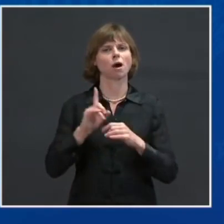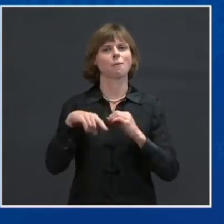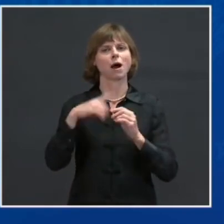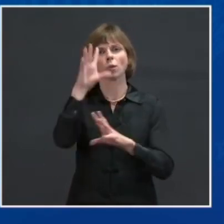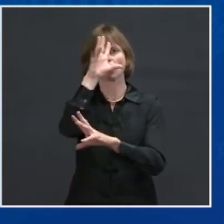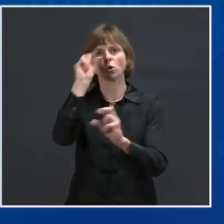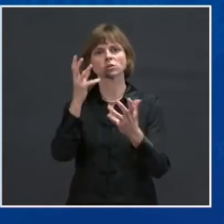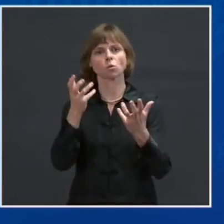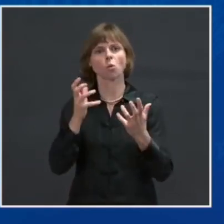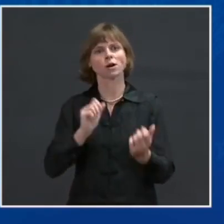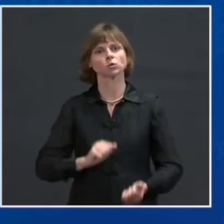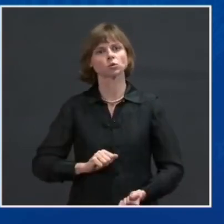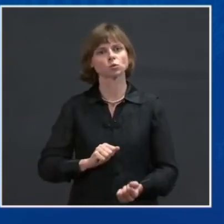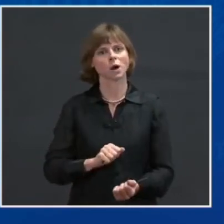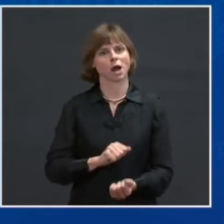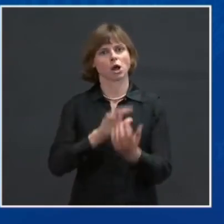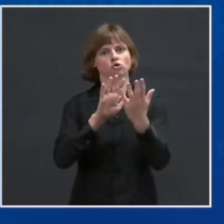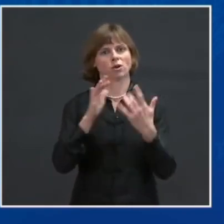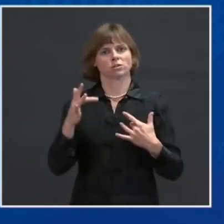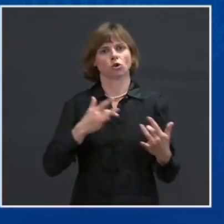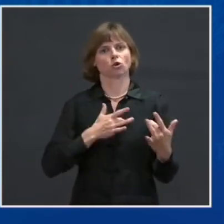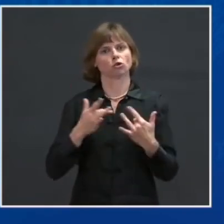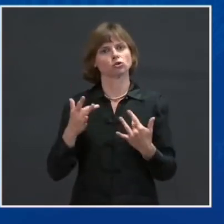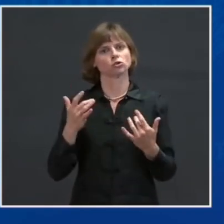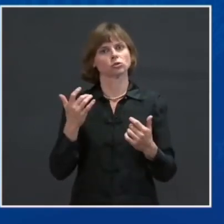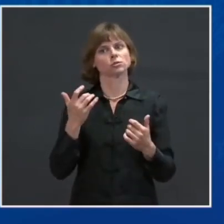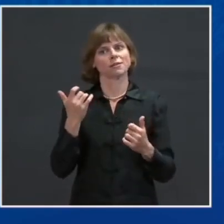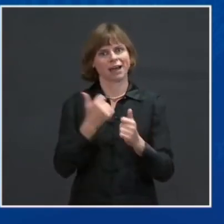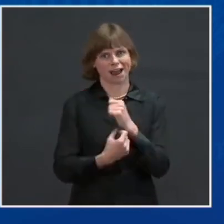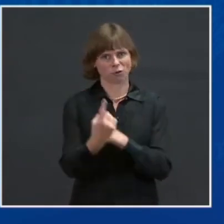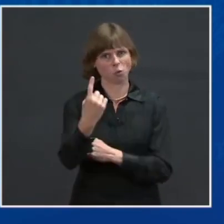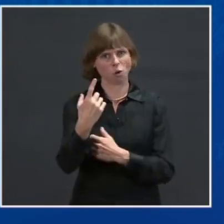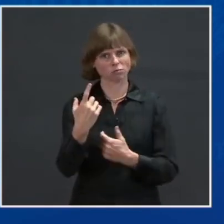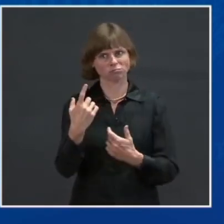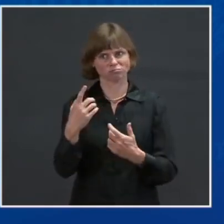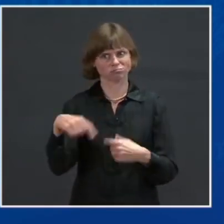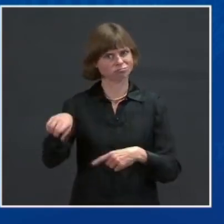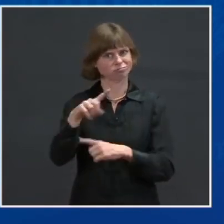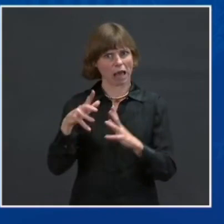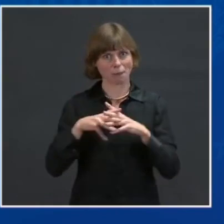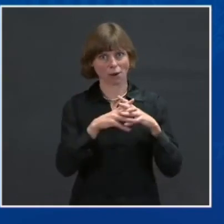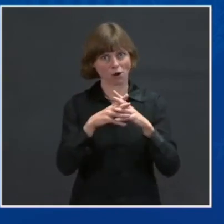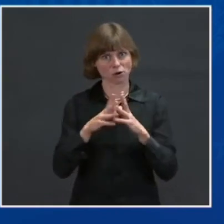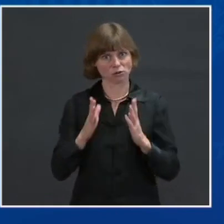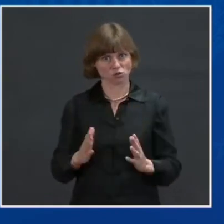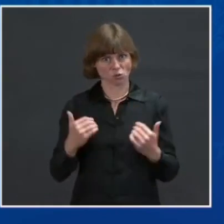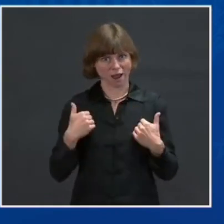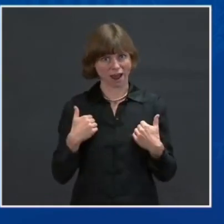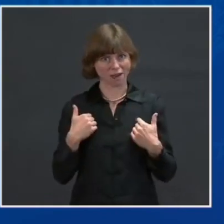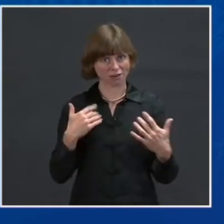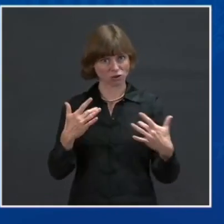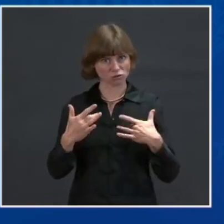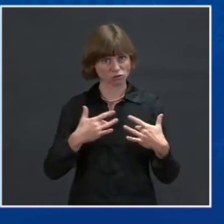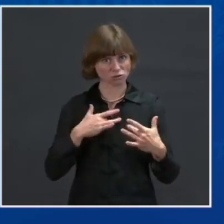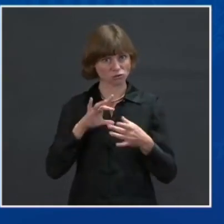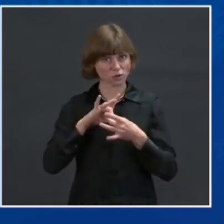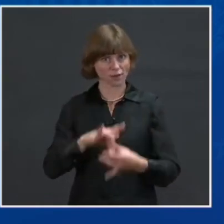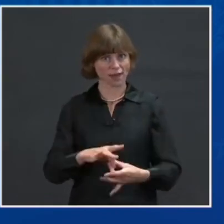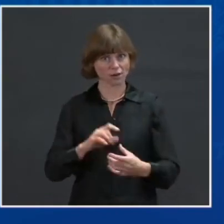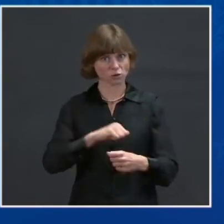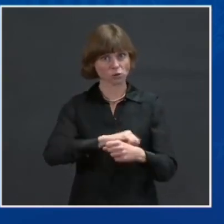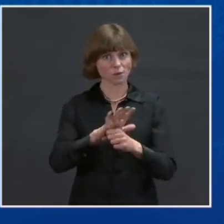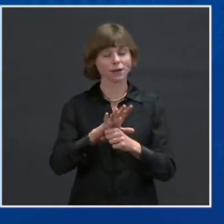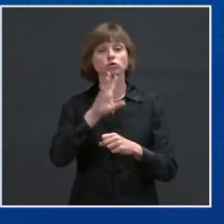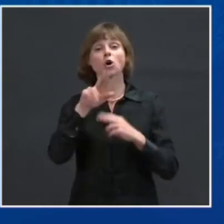concerns of everyday Americans with vaccine and the pandemic. One way the White House Chief of Staff proposed doing that last month was creating a